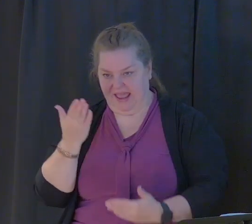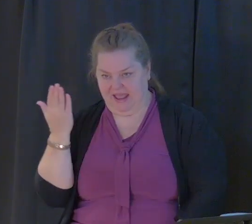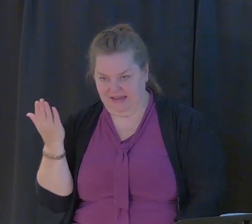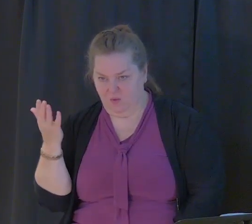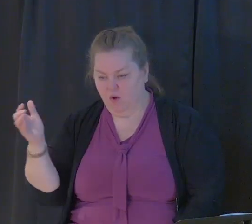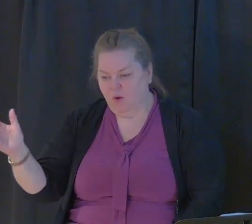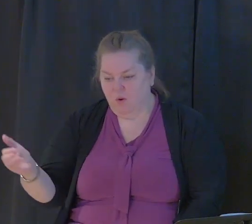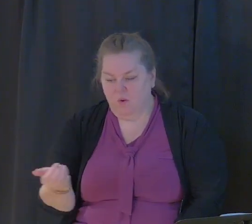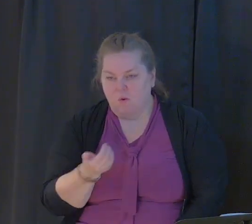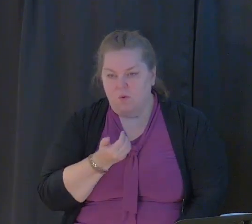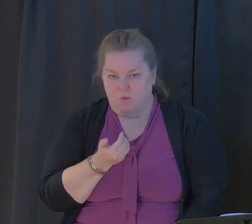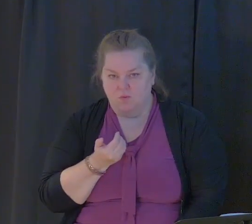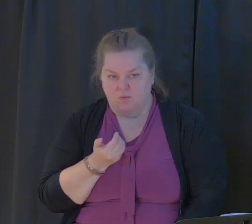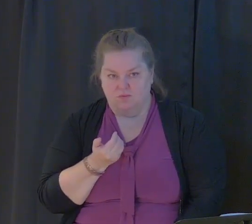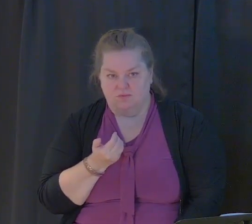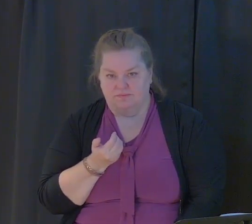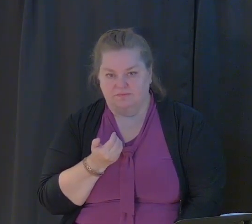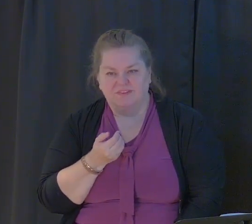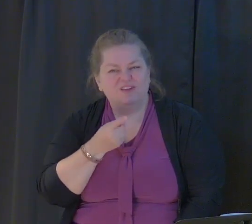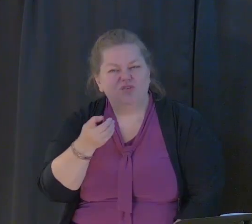We get overwhelmed in this world